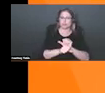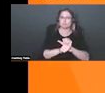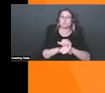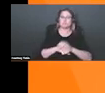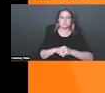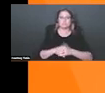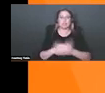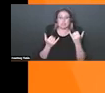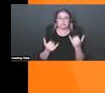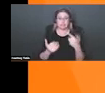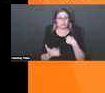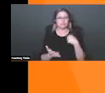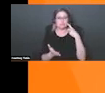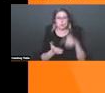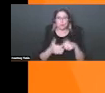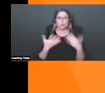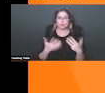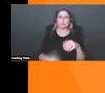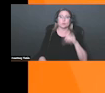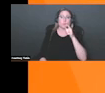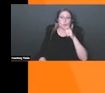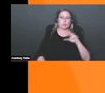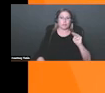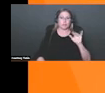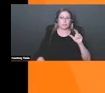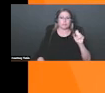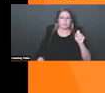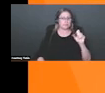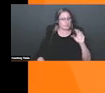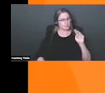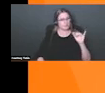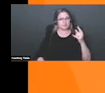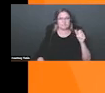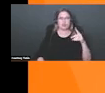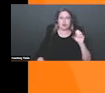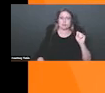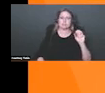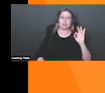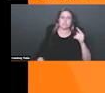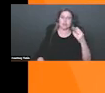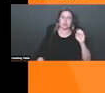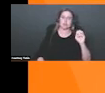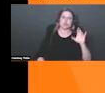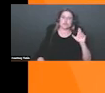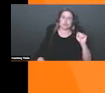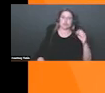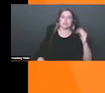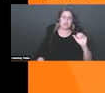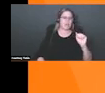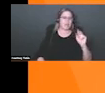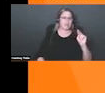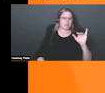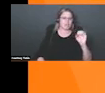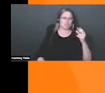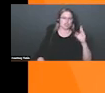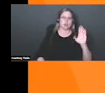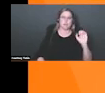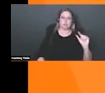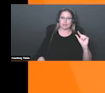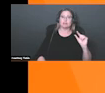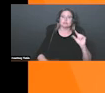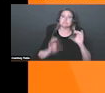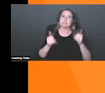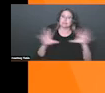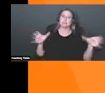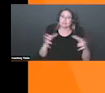we acknowledge the Mississaugas of the Credit First Nation of the Anishinaabe peoples on whose traditional territory we are meeting. Today's webinar